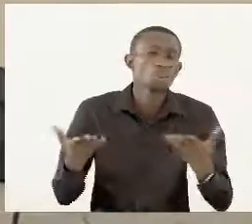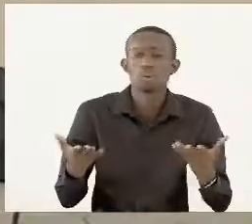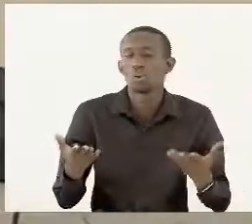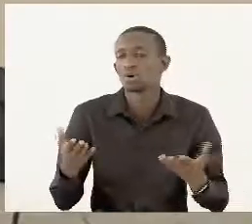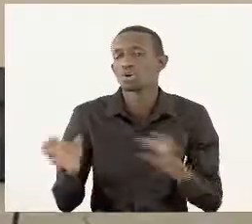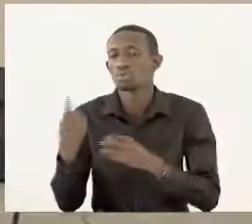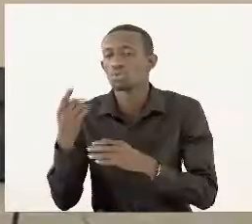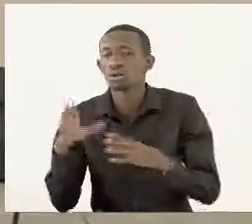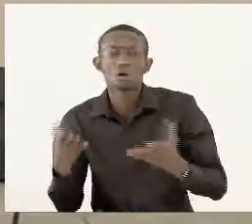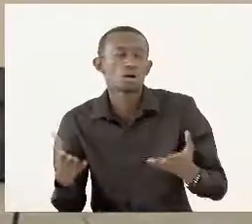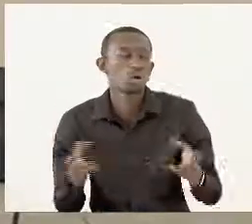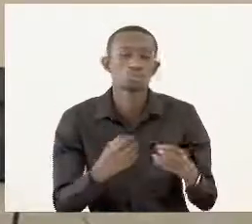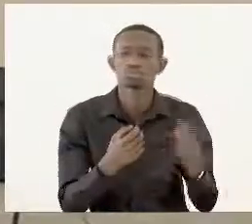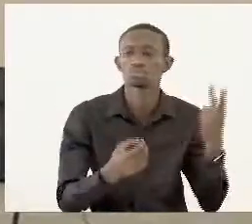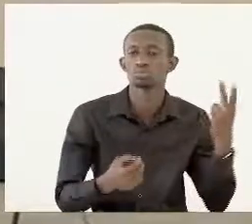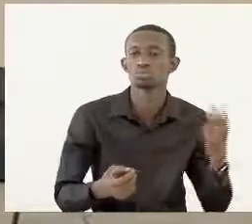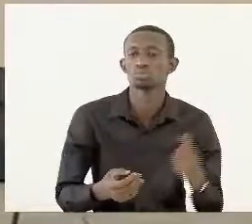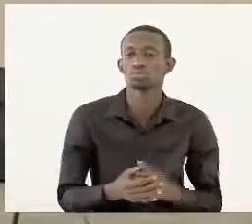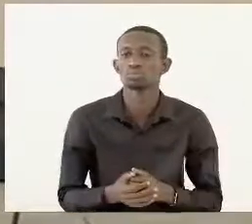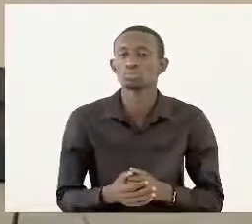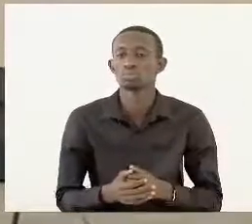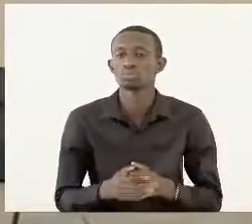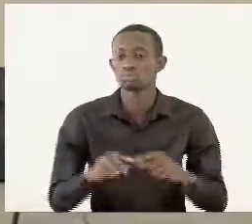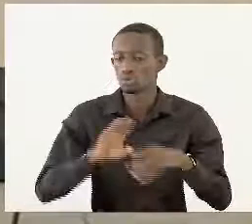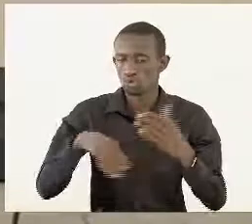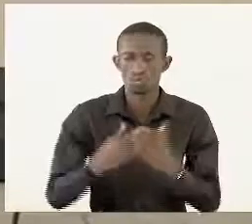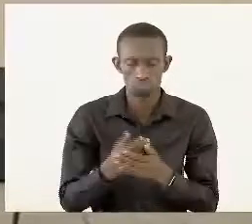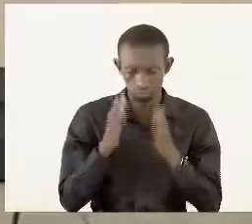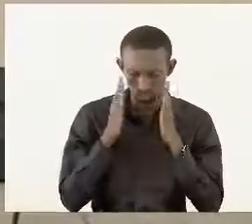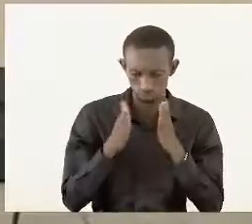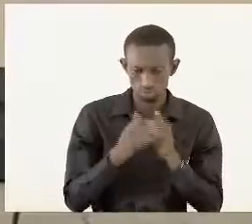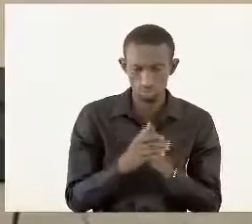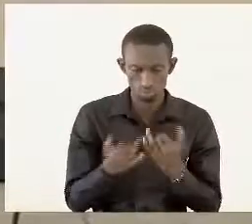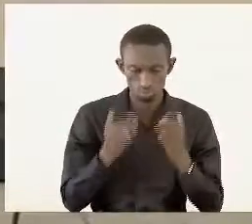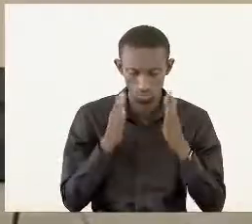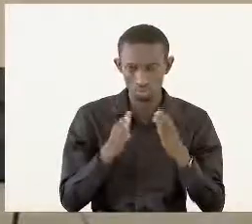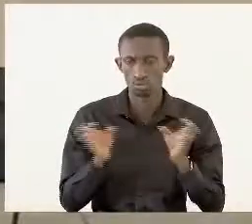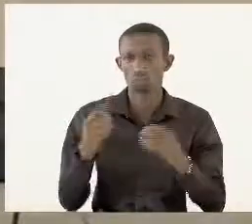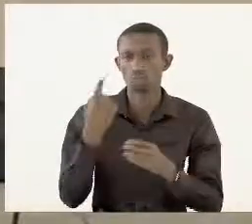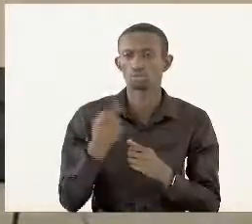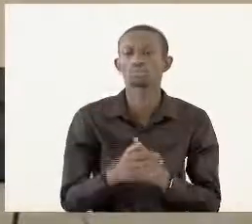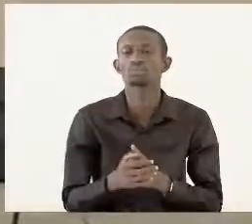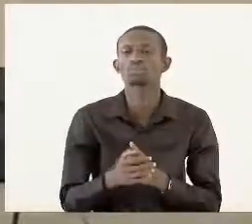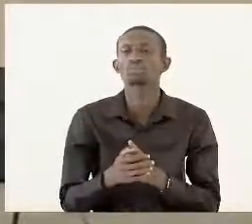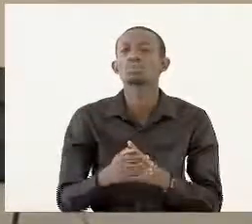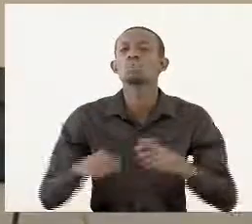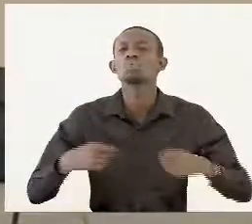group 1 elements or group 2 elements, but today we are focusing on group 1 elements, they react with oxygen to